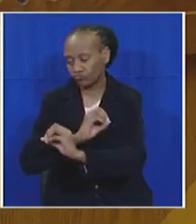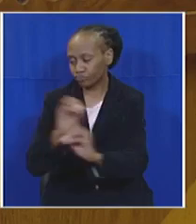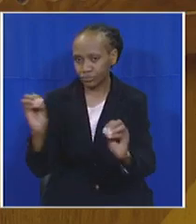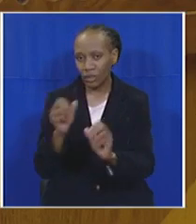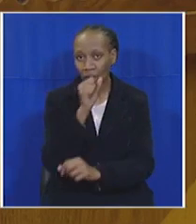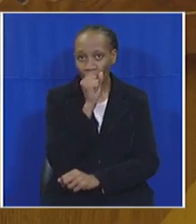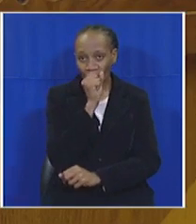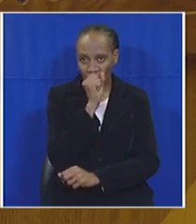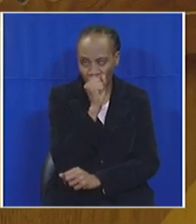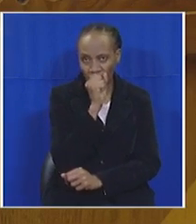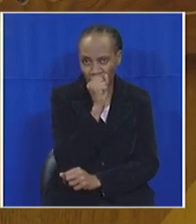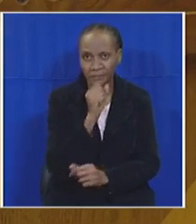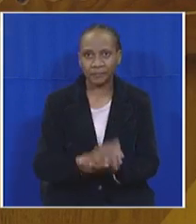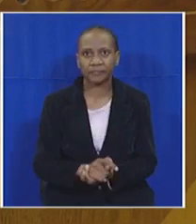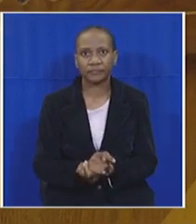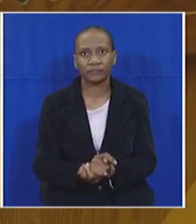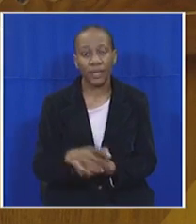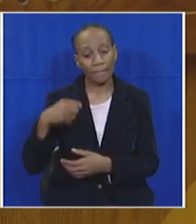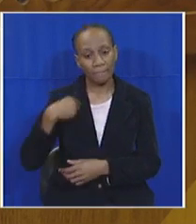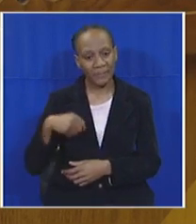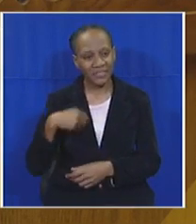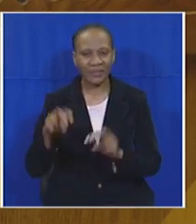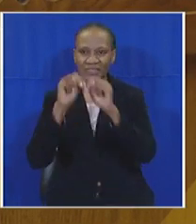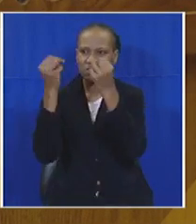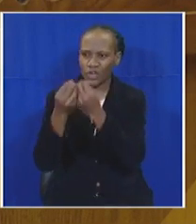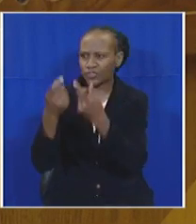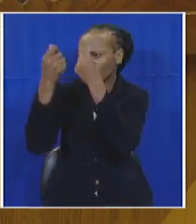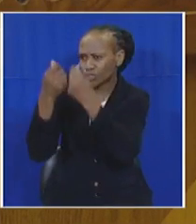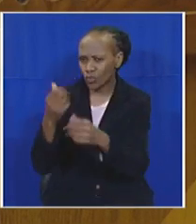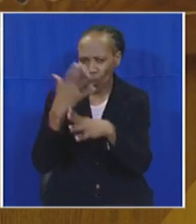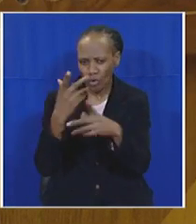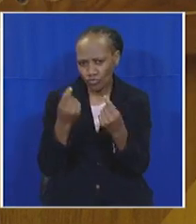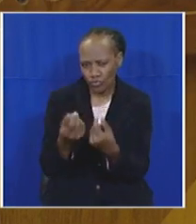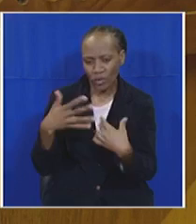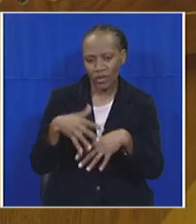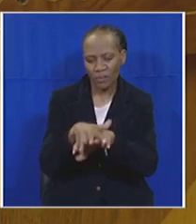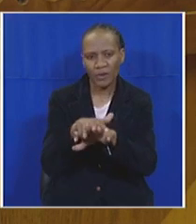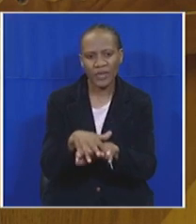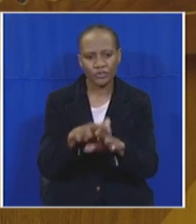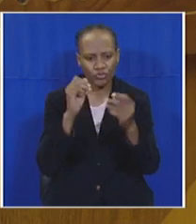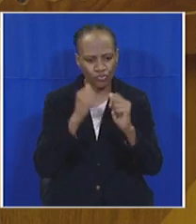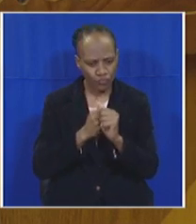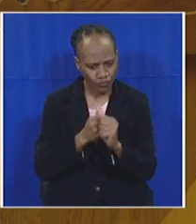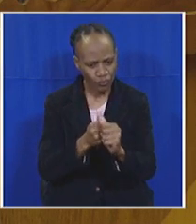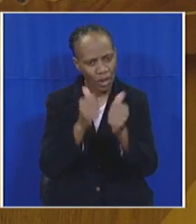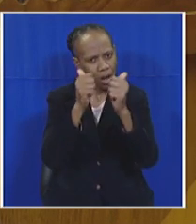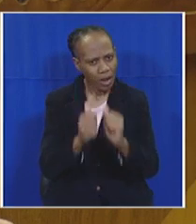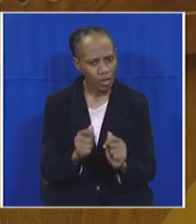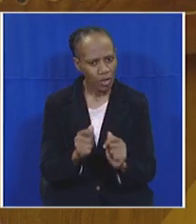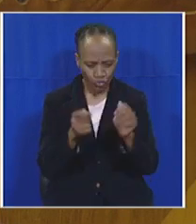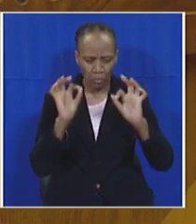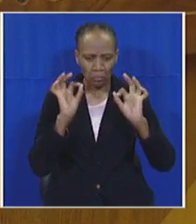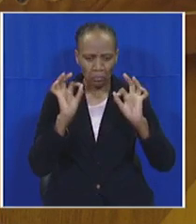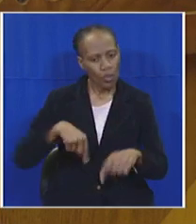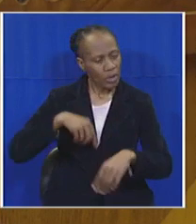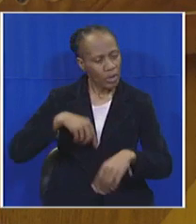We welcome the progress municipalities and National Treasury are making in implementing a standard chart of accounts at municipal level. We